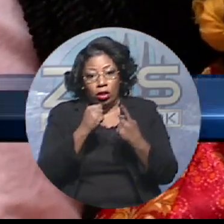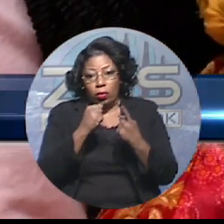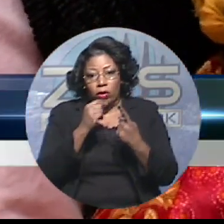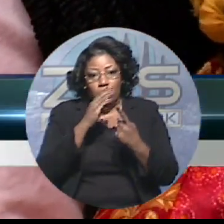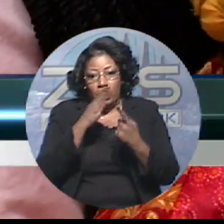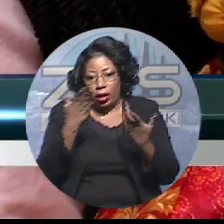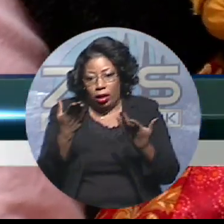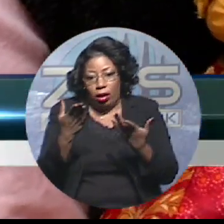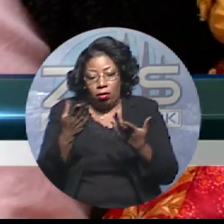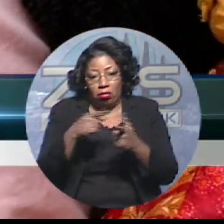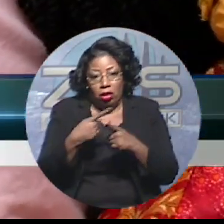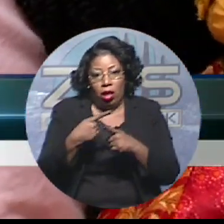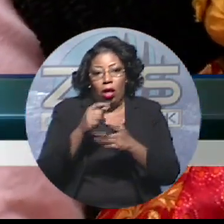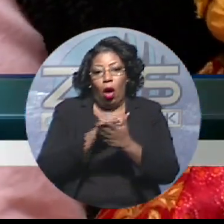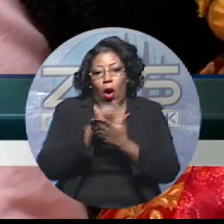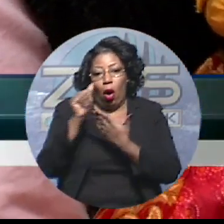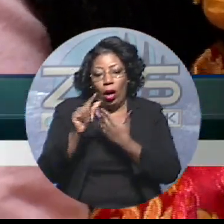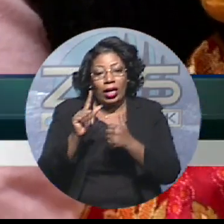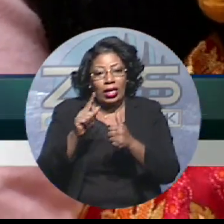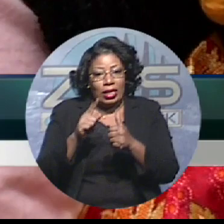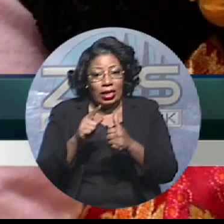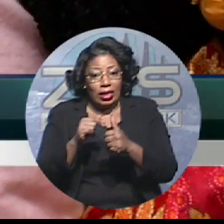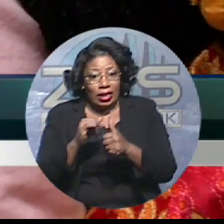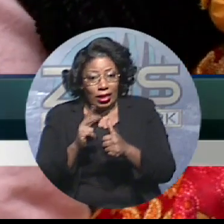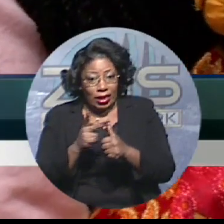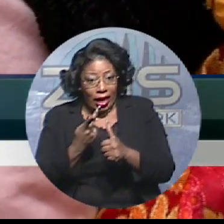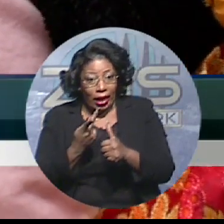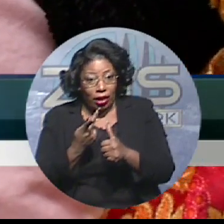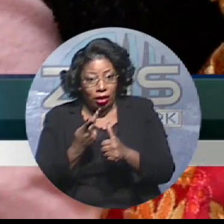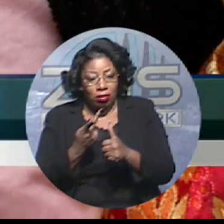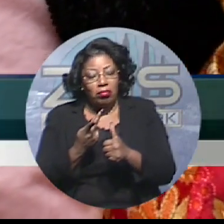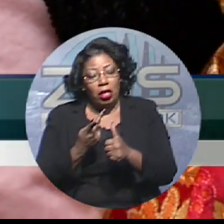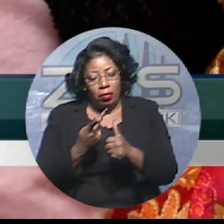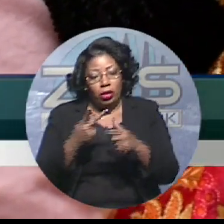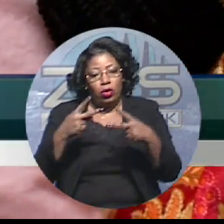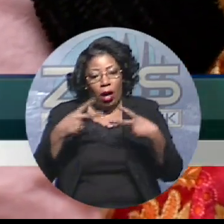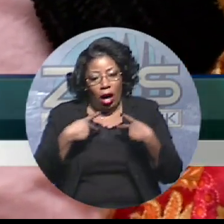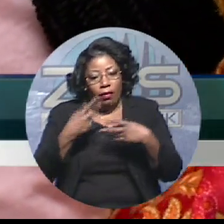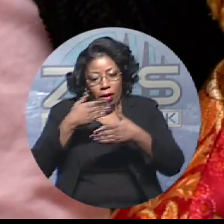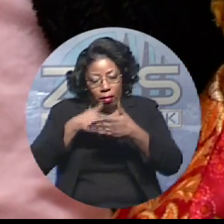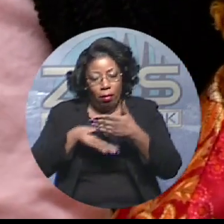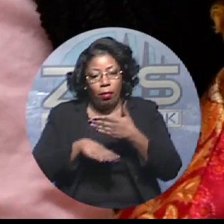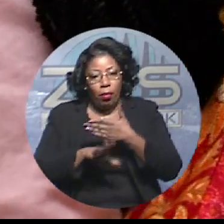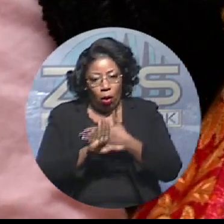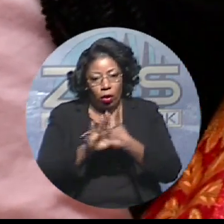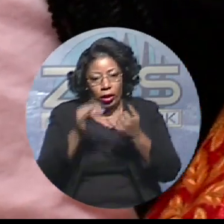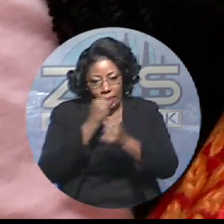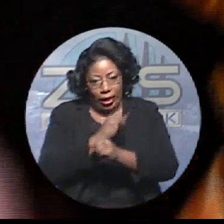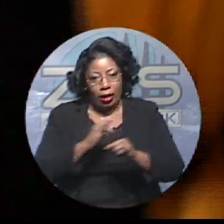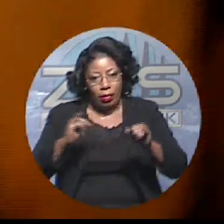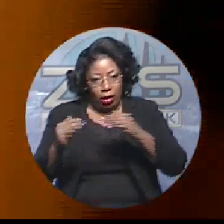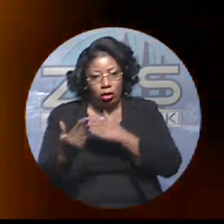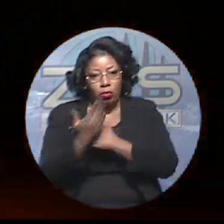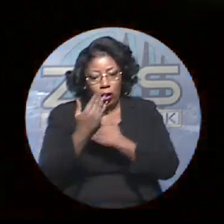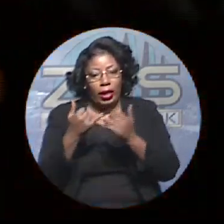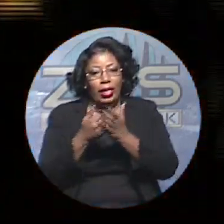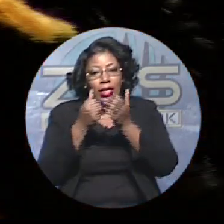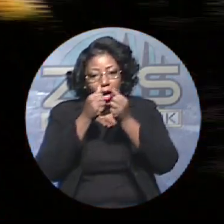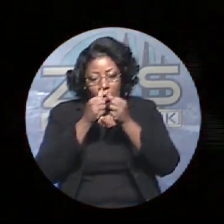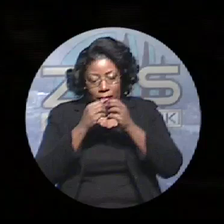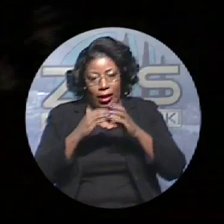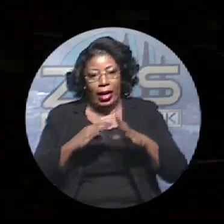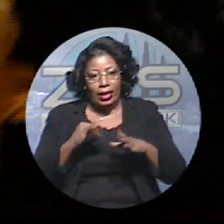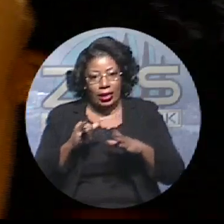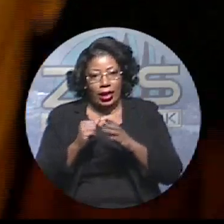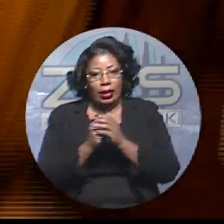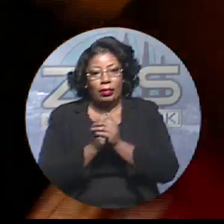2nd. So having him come on Independence morning, it was a real blessing. Is this your first child? No, this